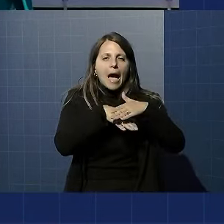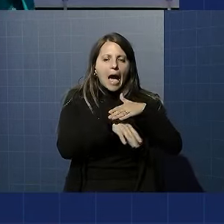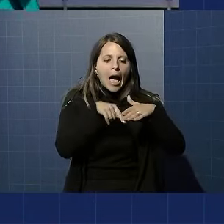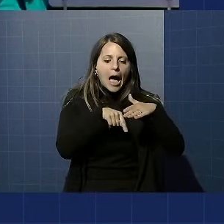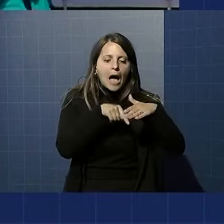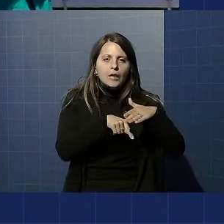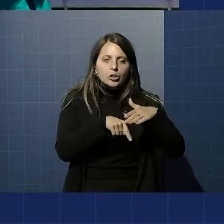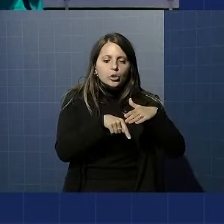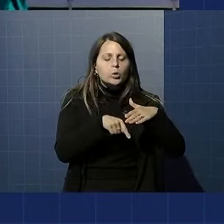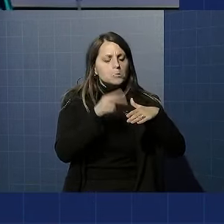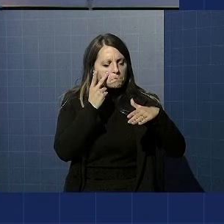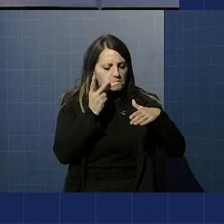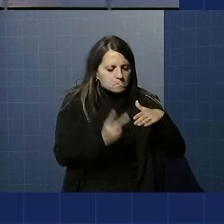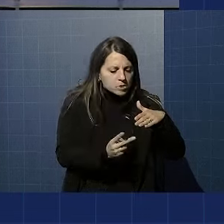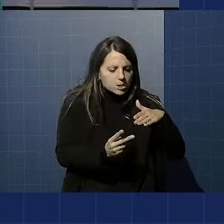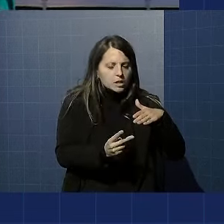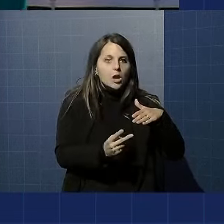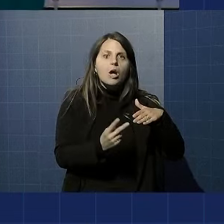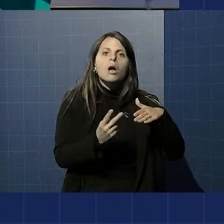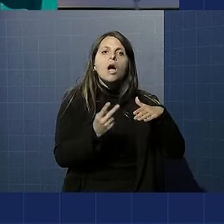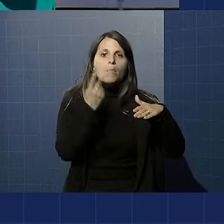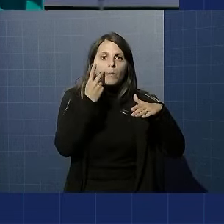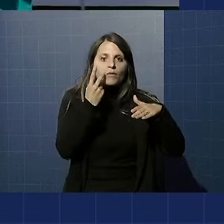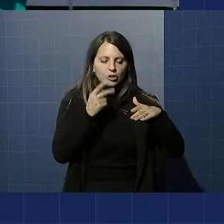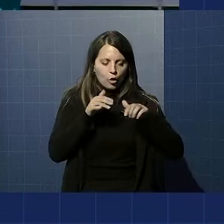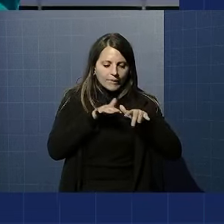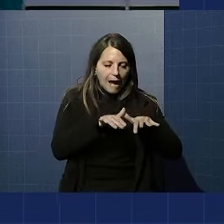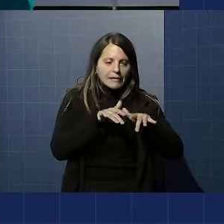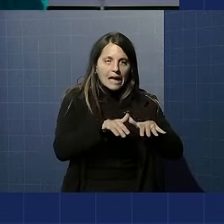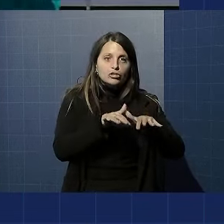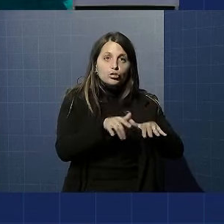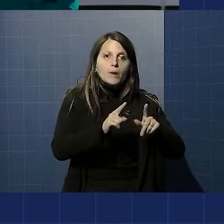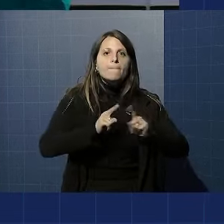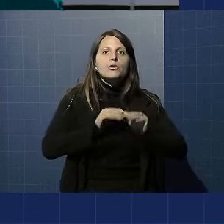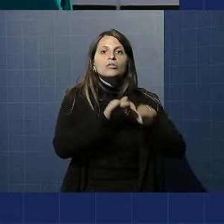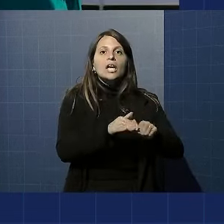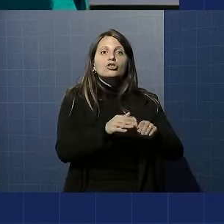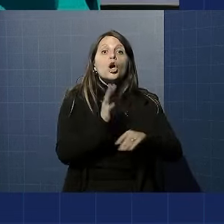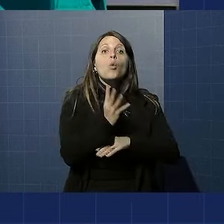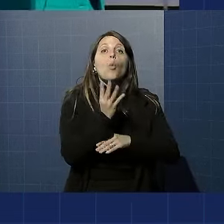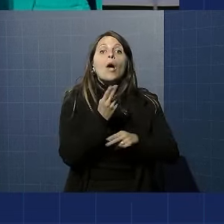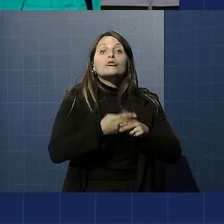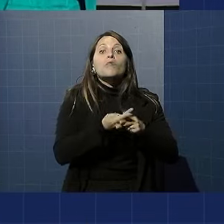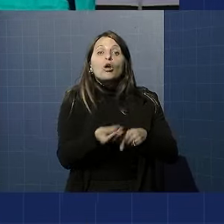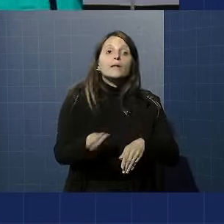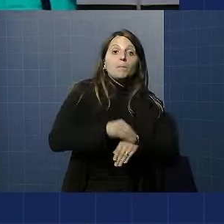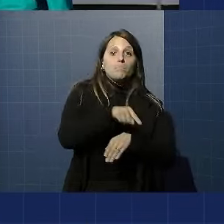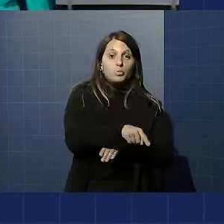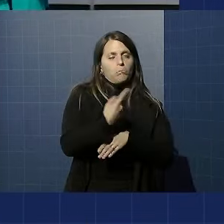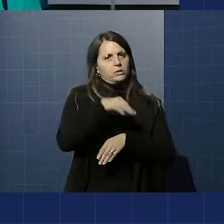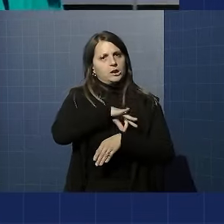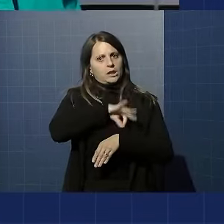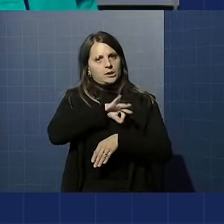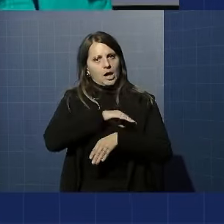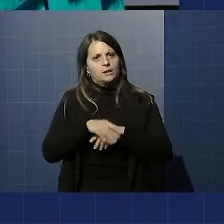that would be interesting for us. And then the last component is the psychological component, because a trip to Mars